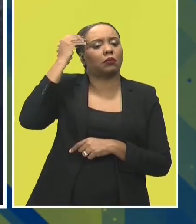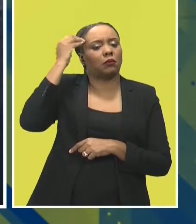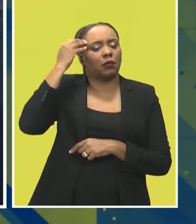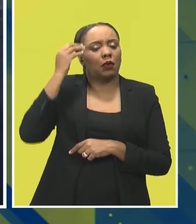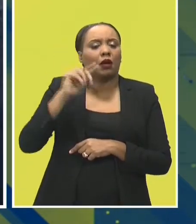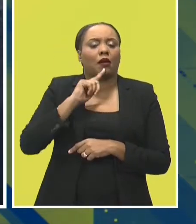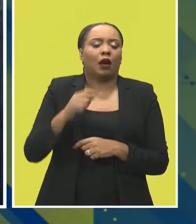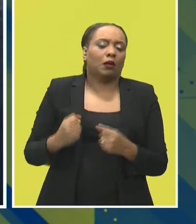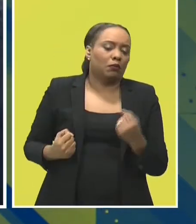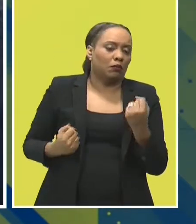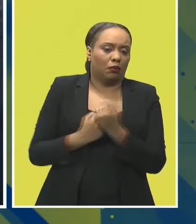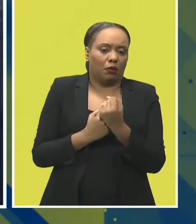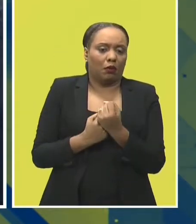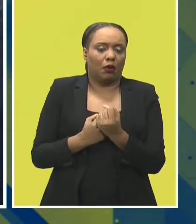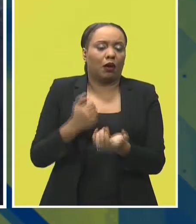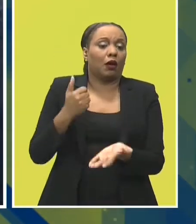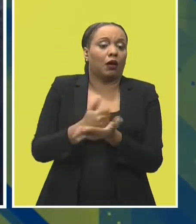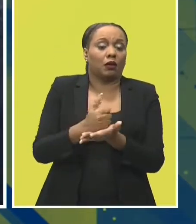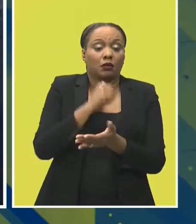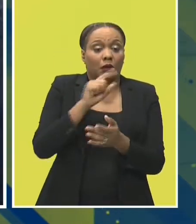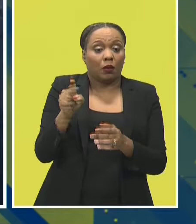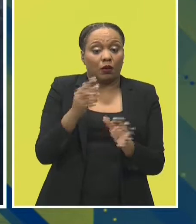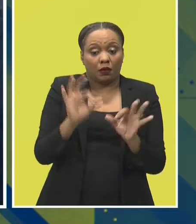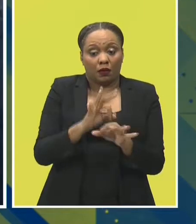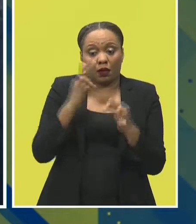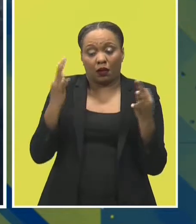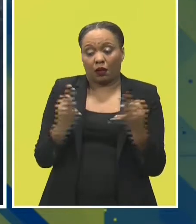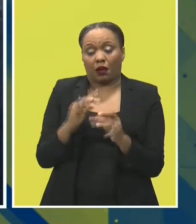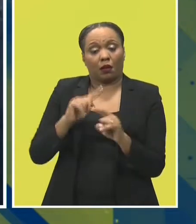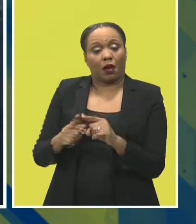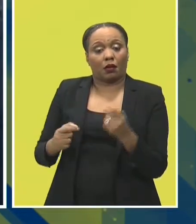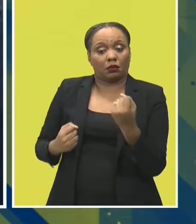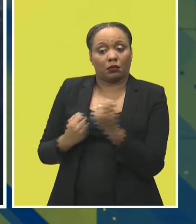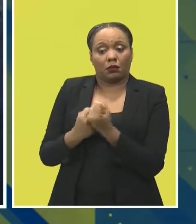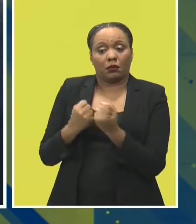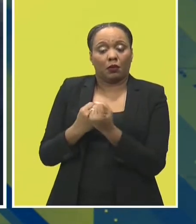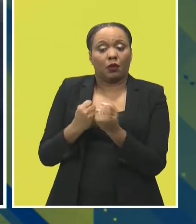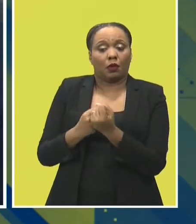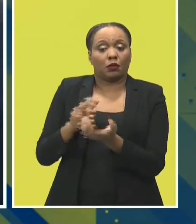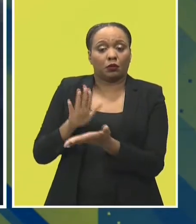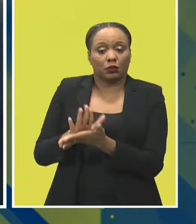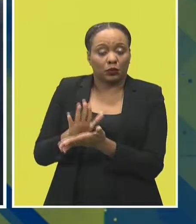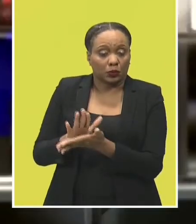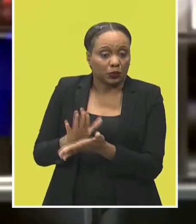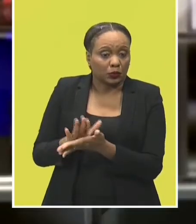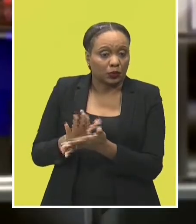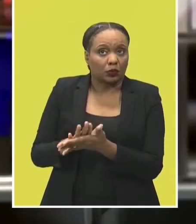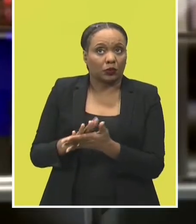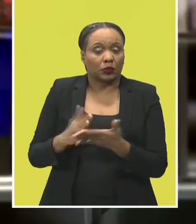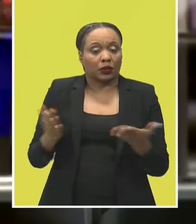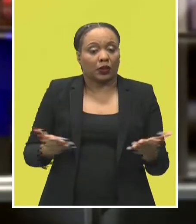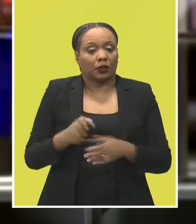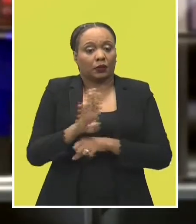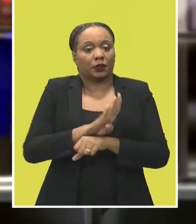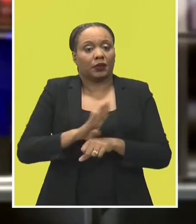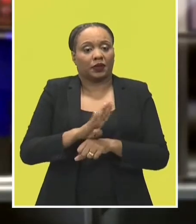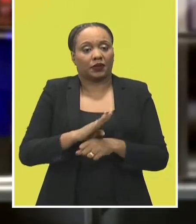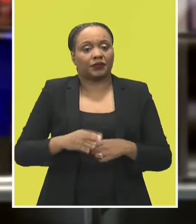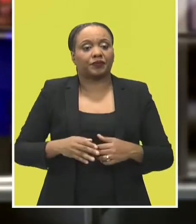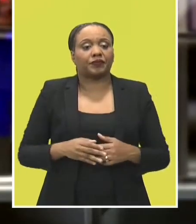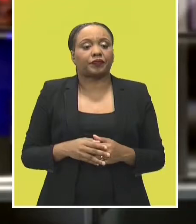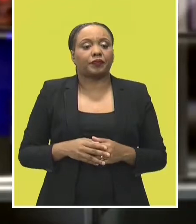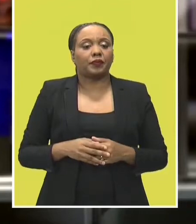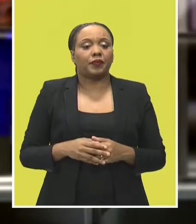get on board, to be able to assist not just families but certainly to be able to support the institutions as well in this country. Well, Lisa,